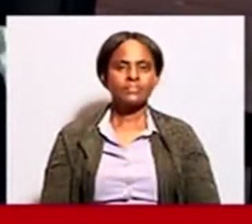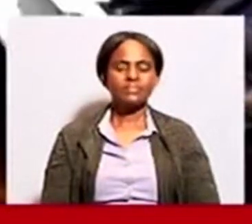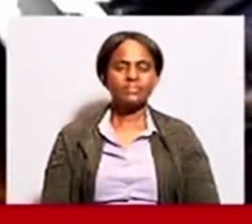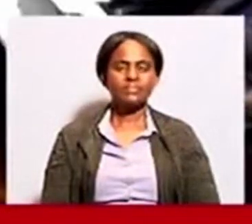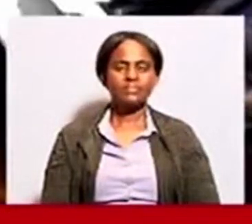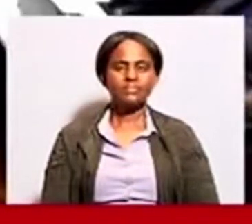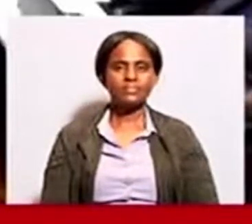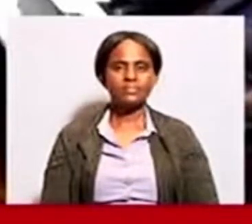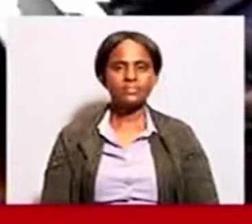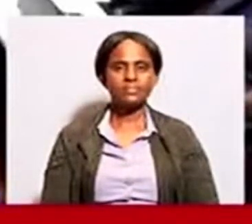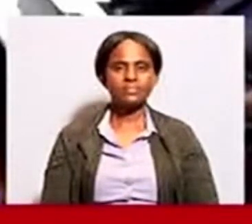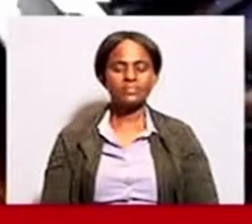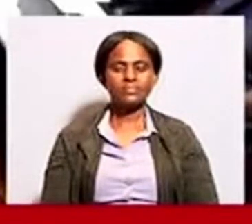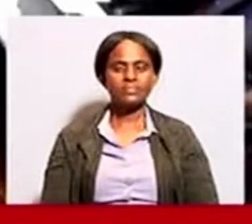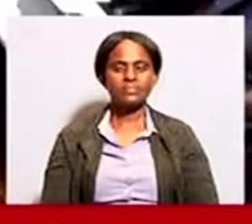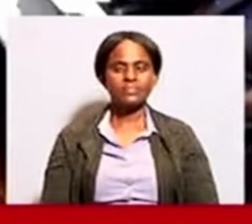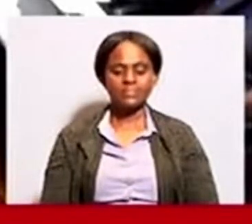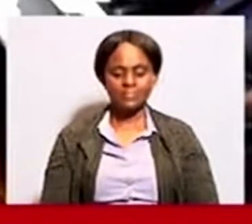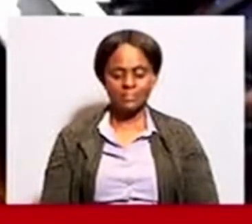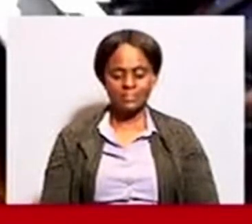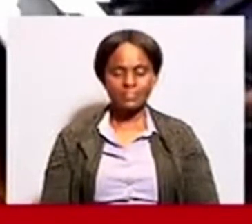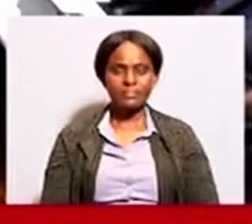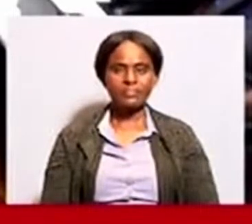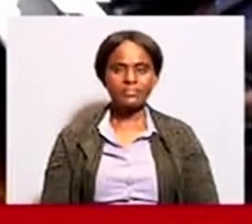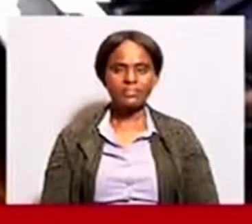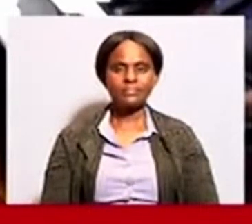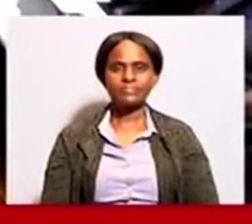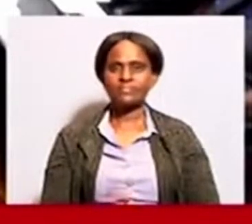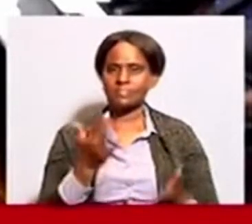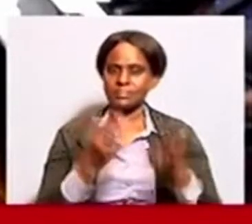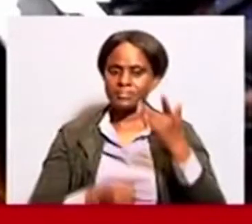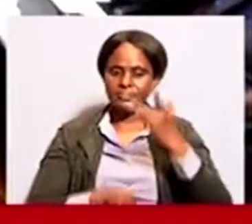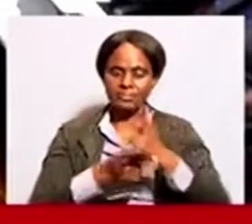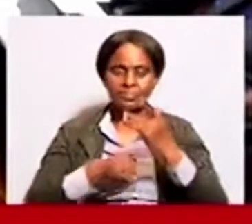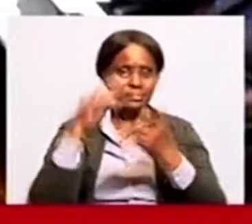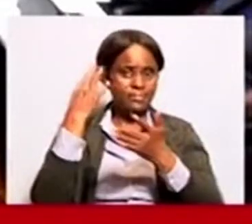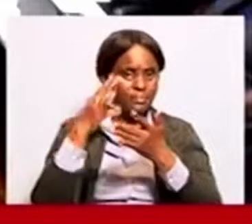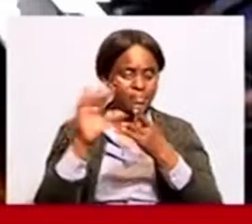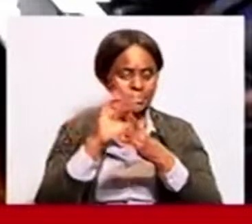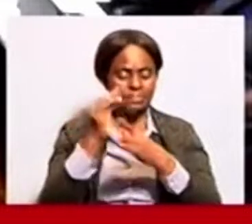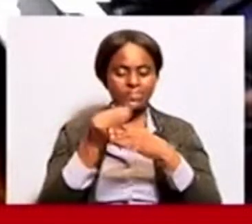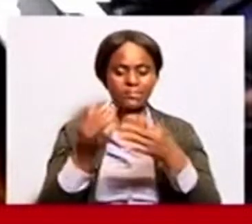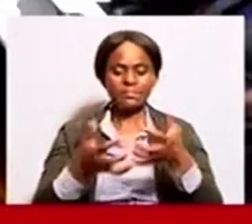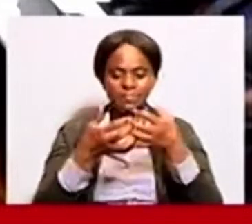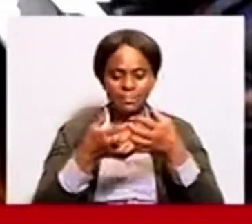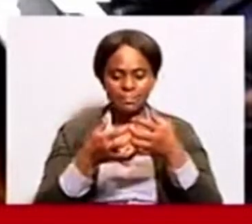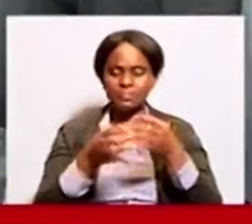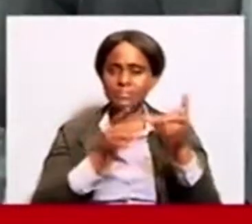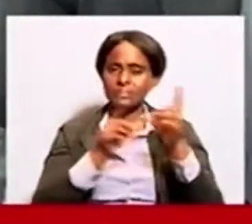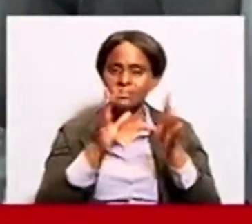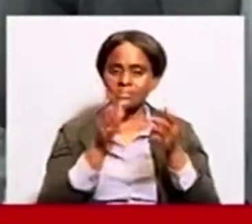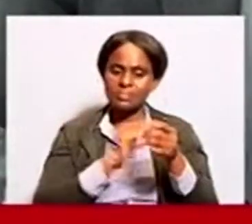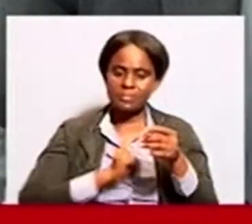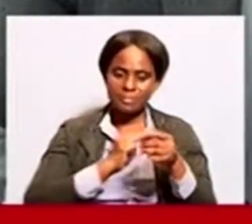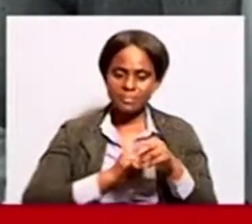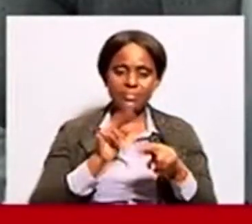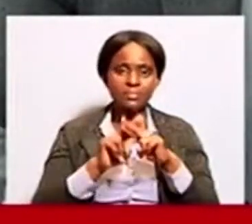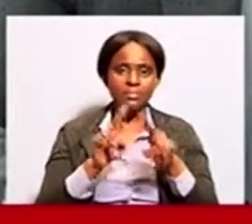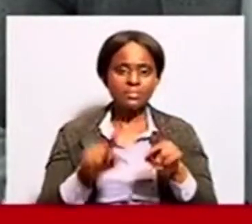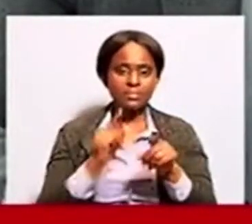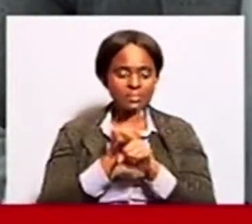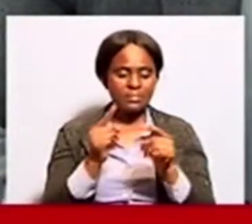Town Clerk? Or maybe Director Engineering? Sorry, Chair, maybe on